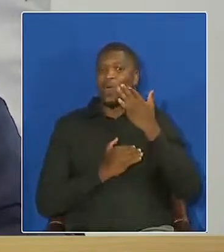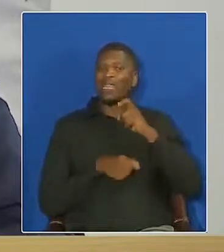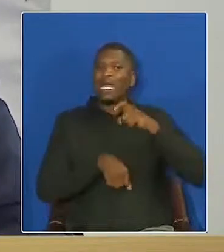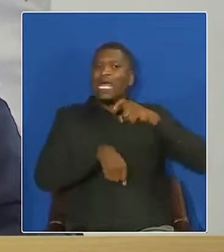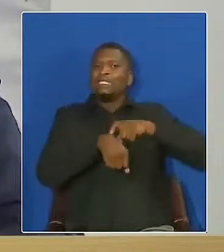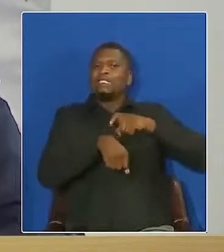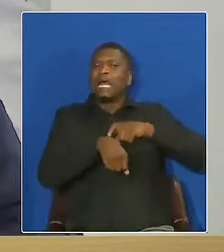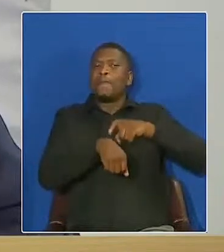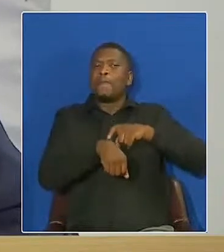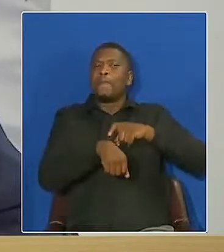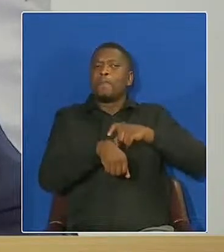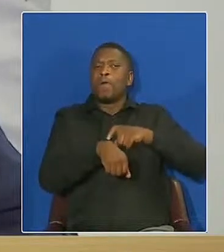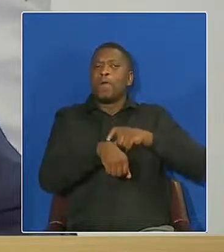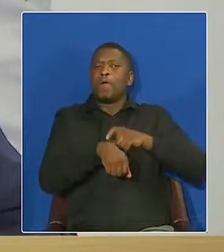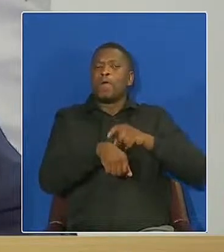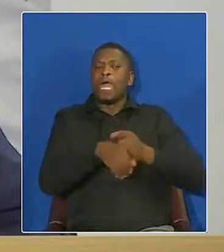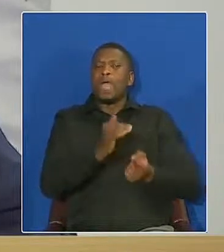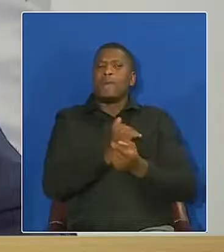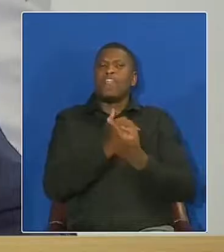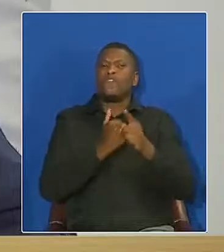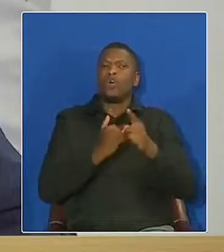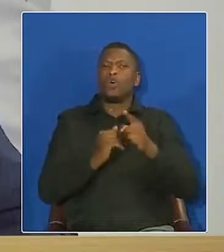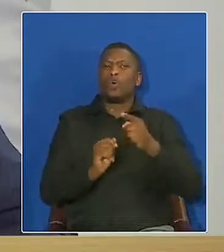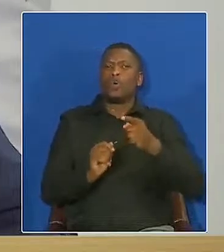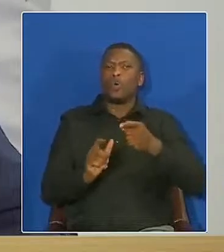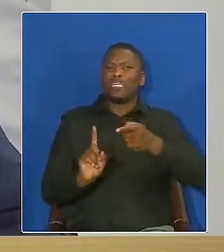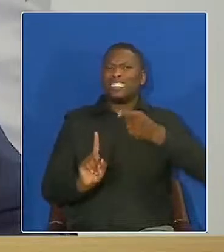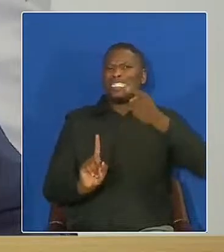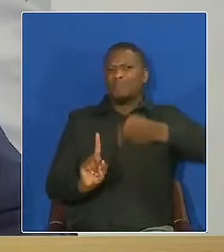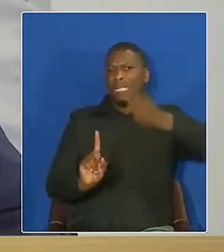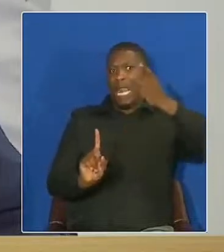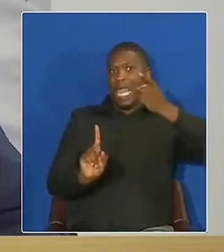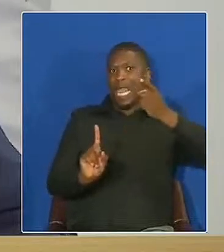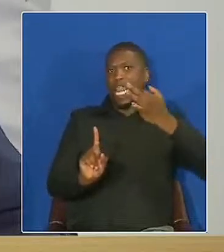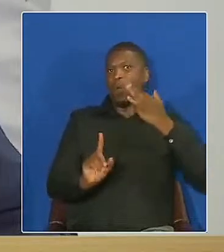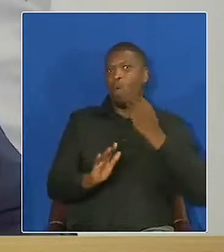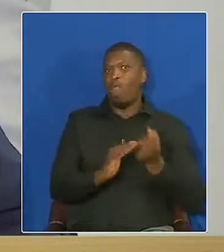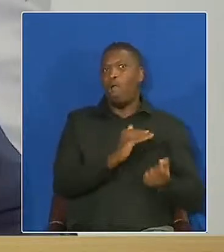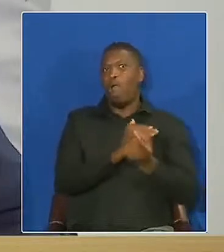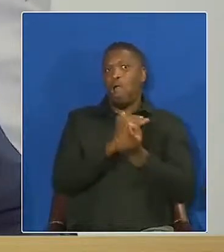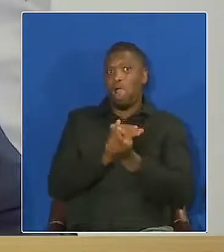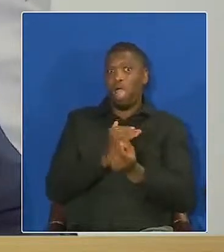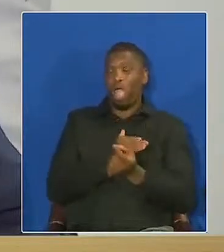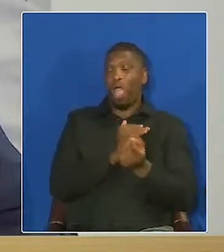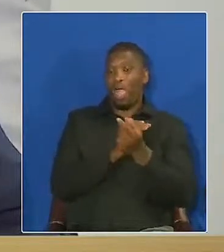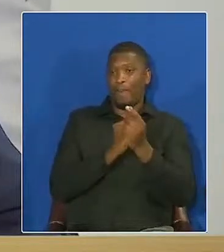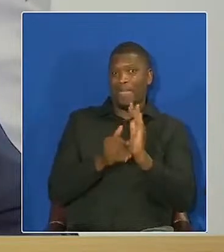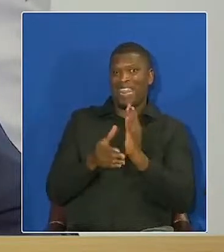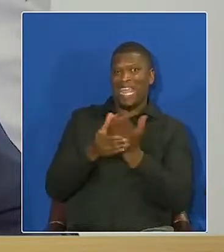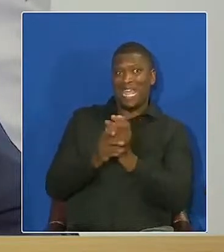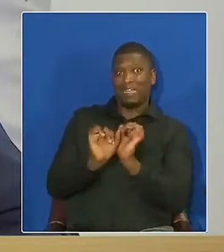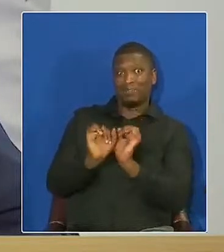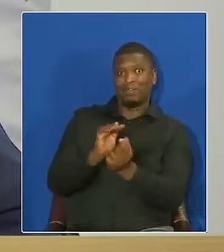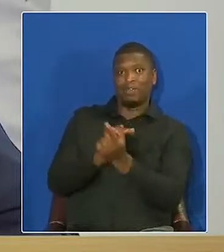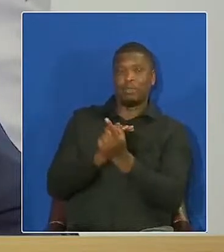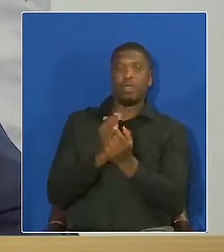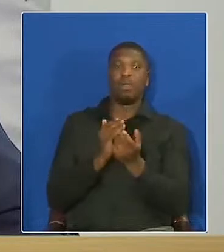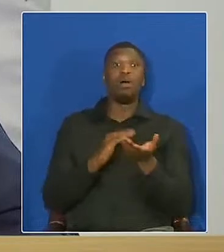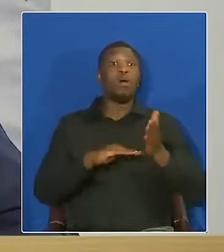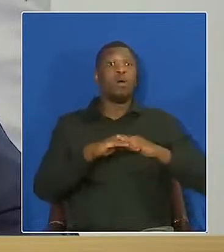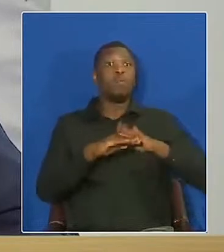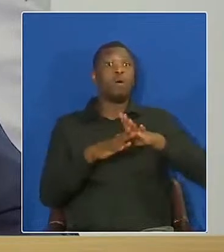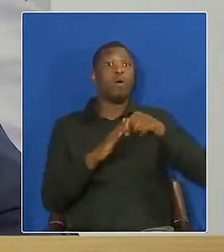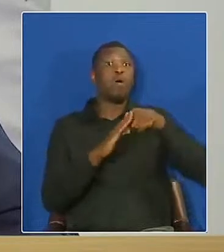of the disciplinary hearing case that was ongoing or taking place.